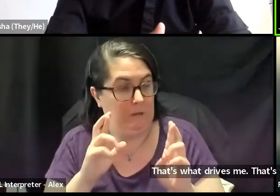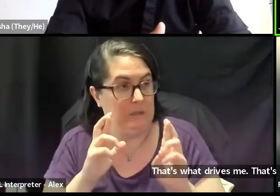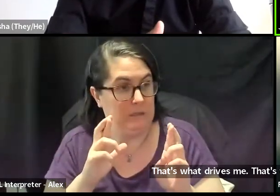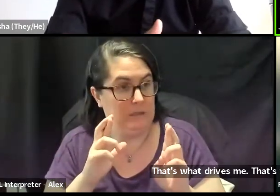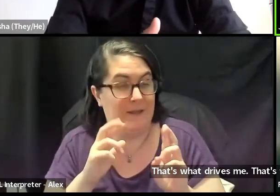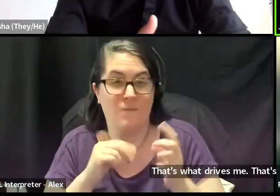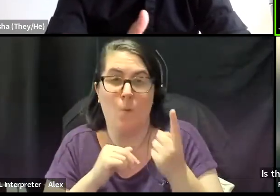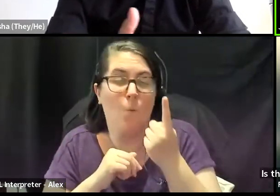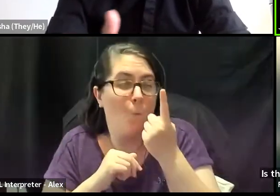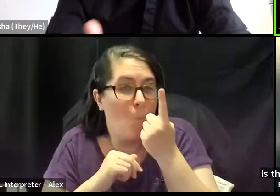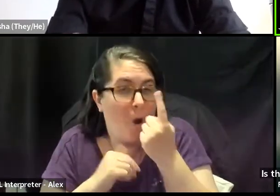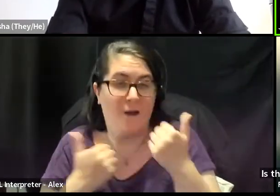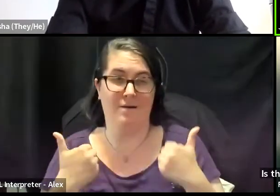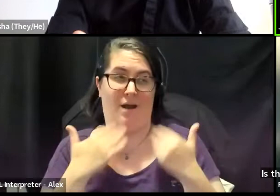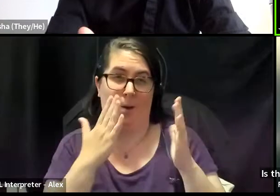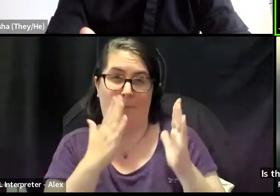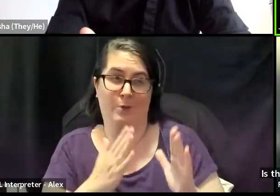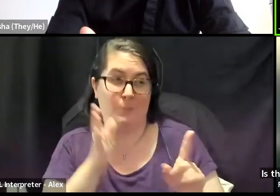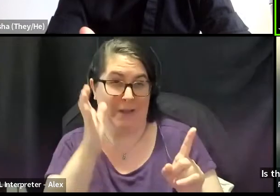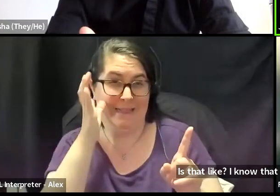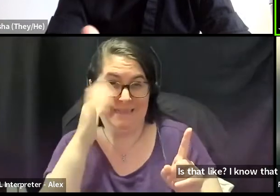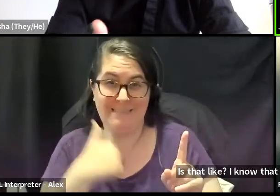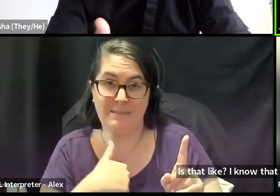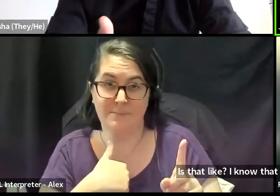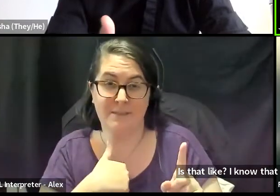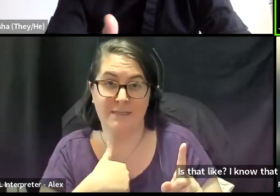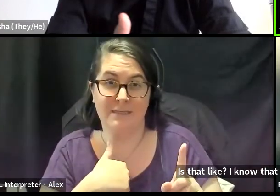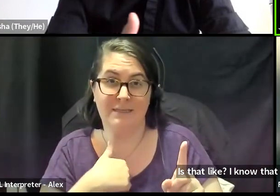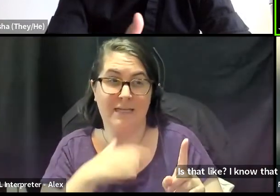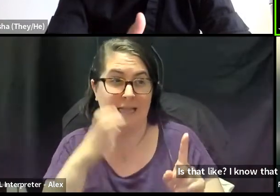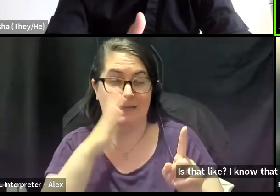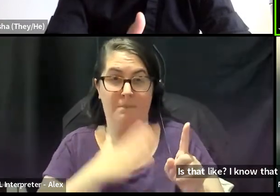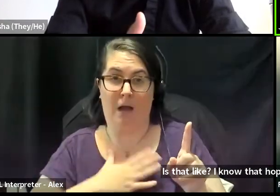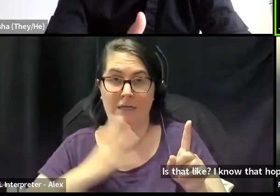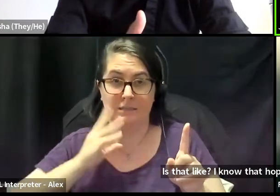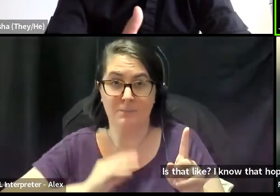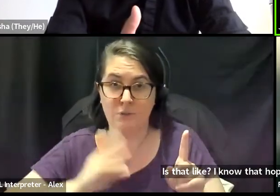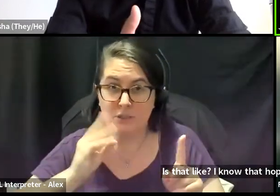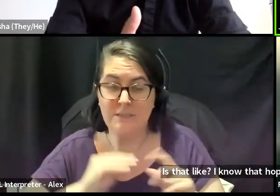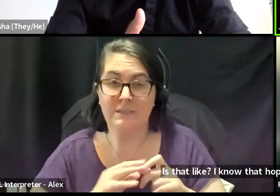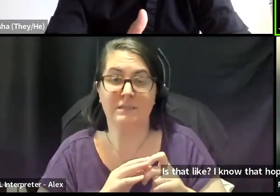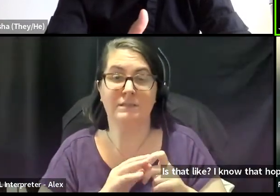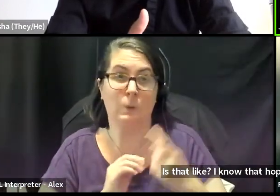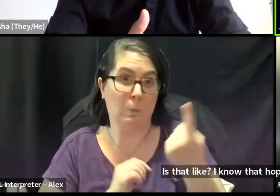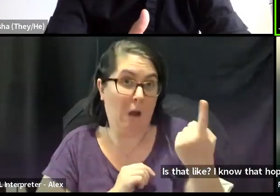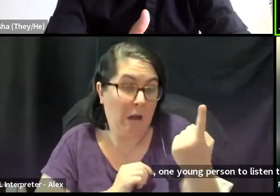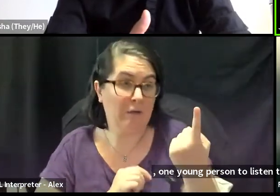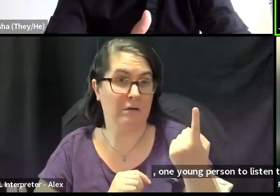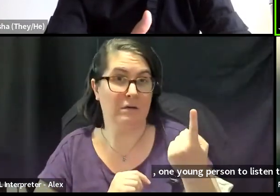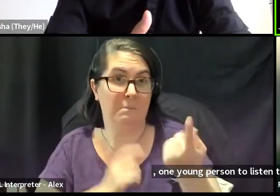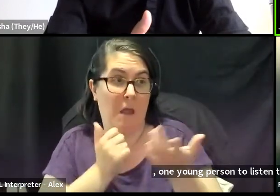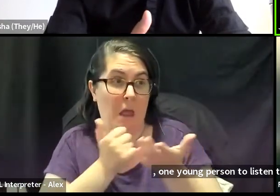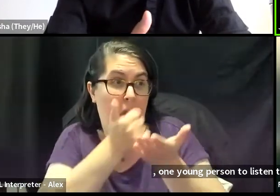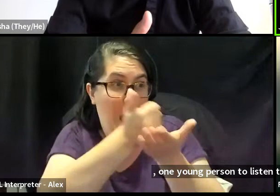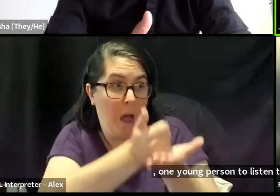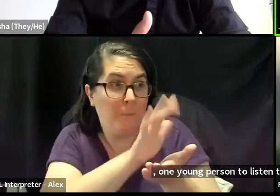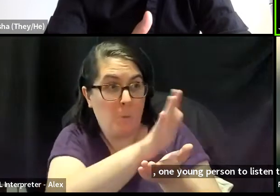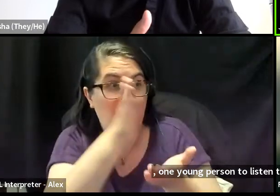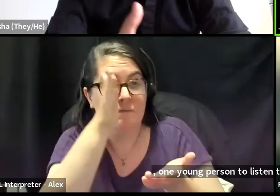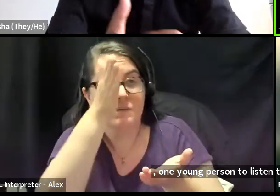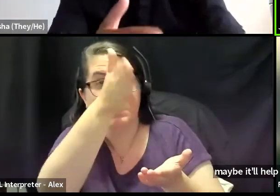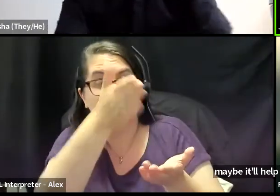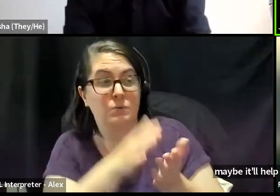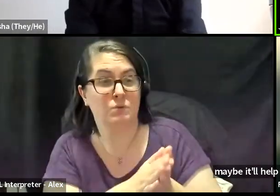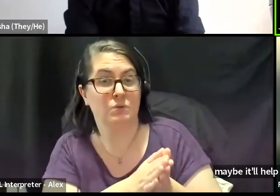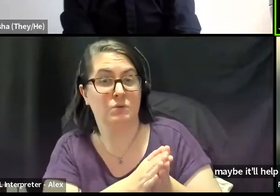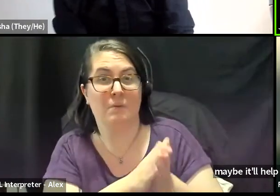one young person to listen to what my experience was, maybe it'll help them in their future decisions